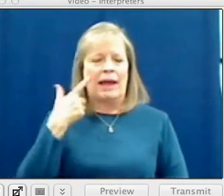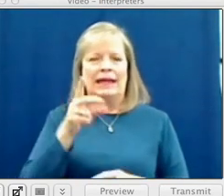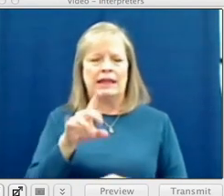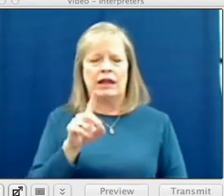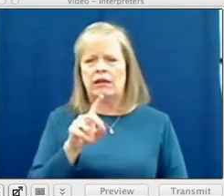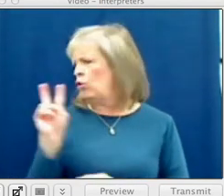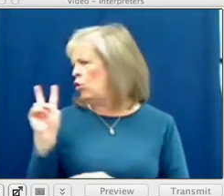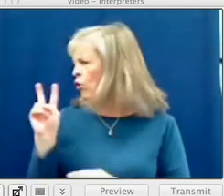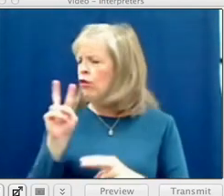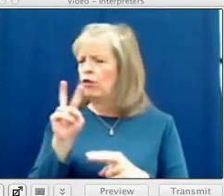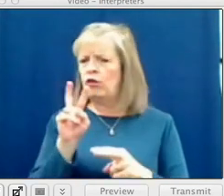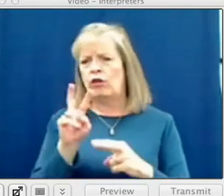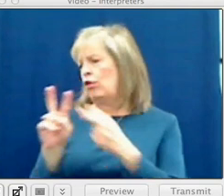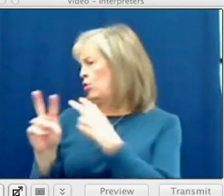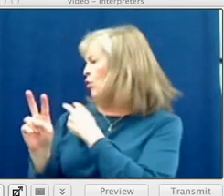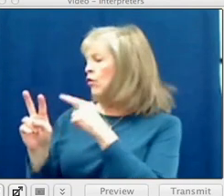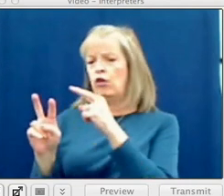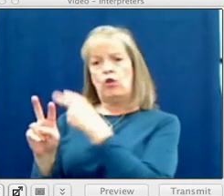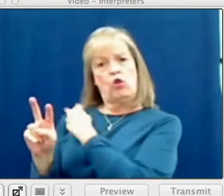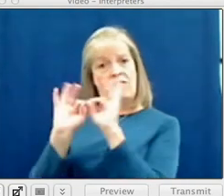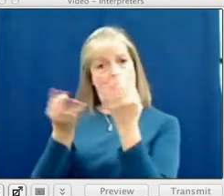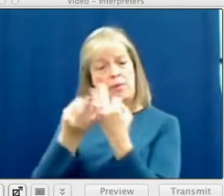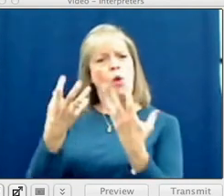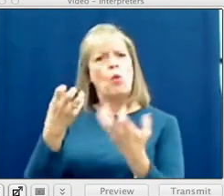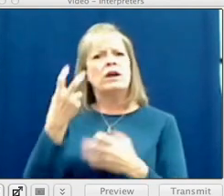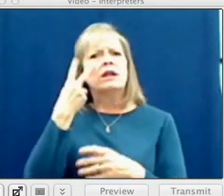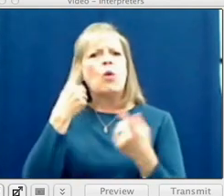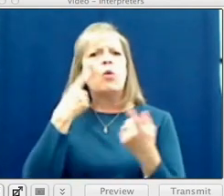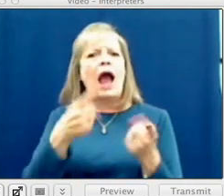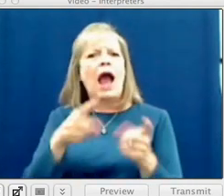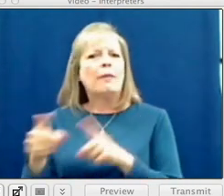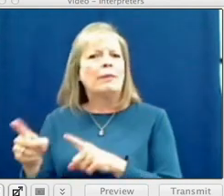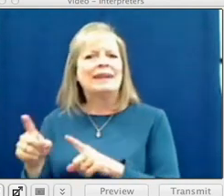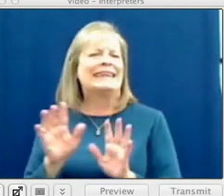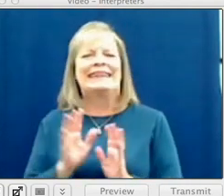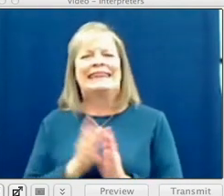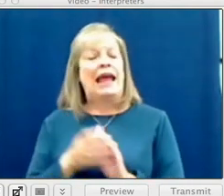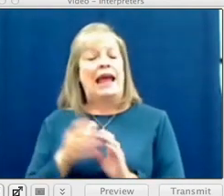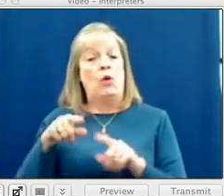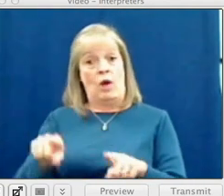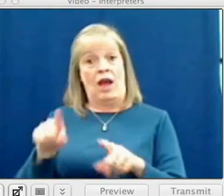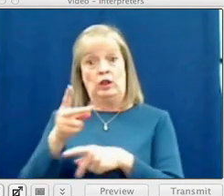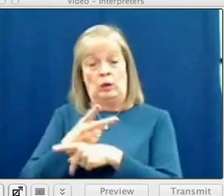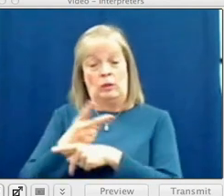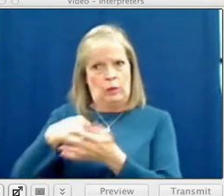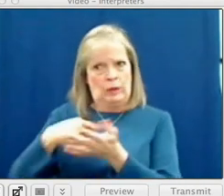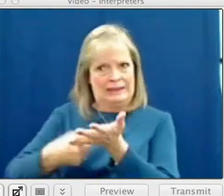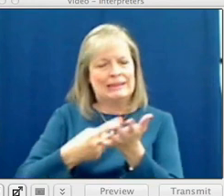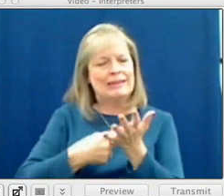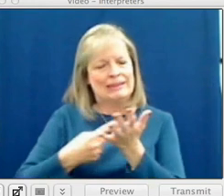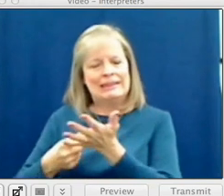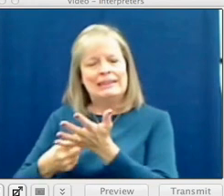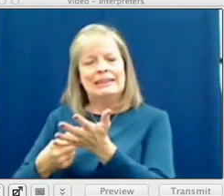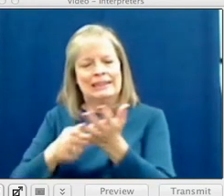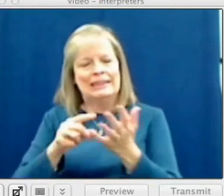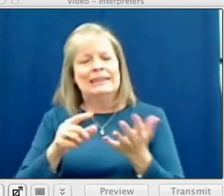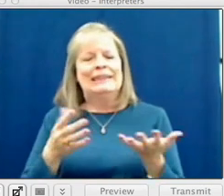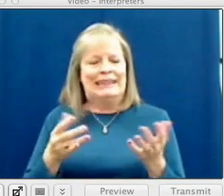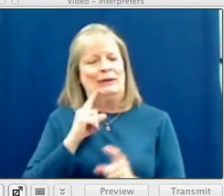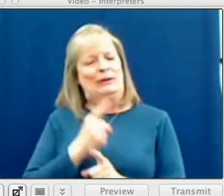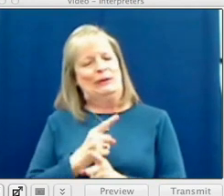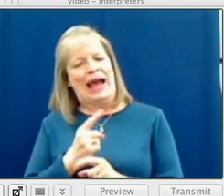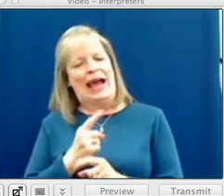was happening behind him, which of course in supervision we were able to affirm for him that being careful of your